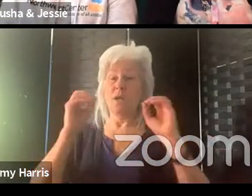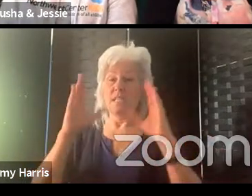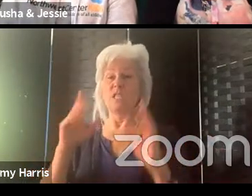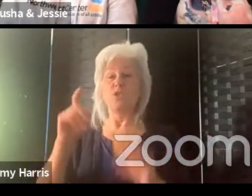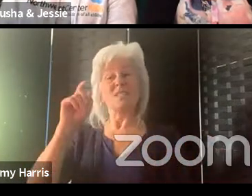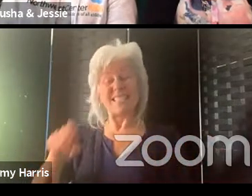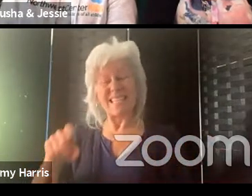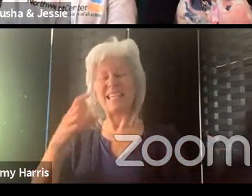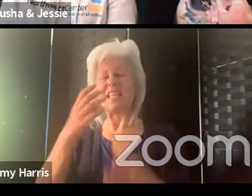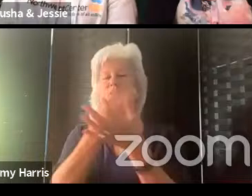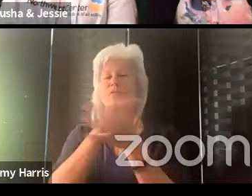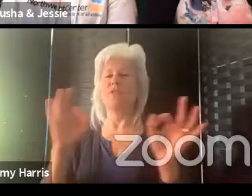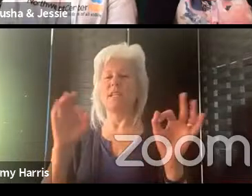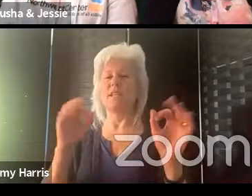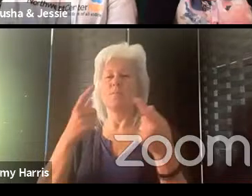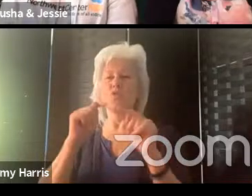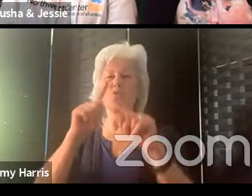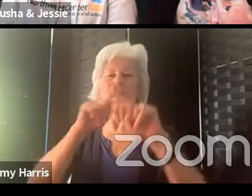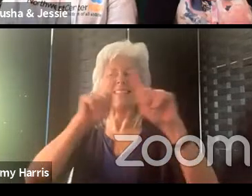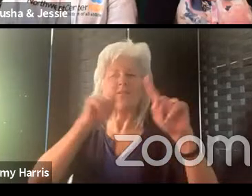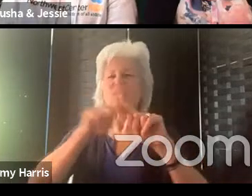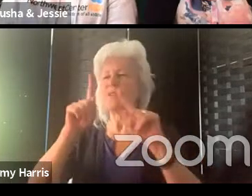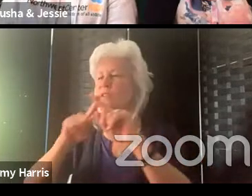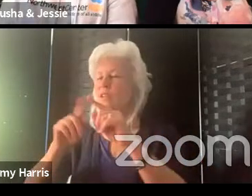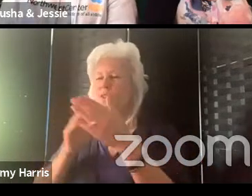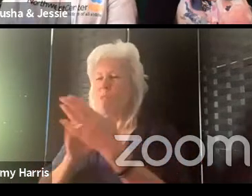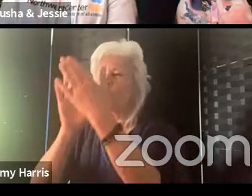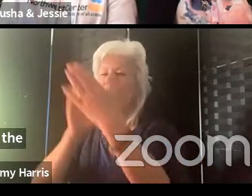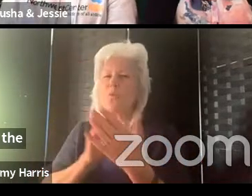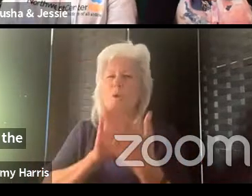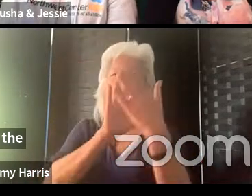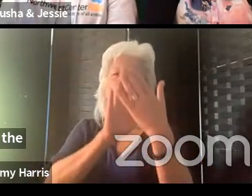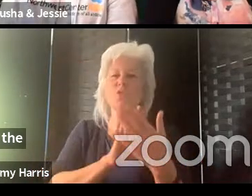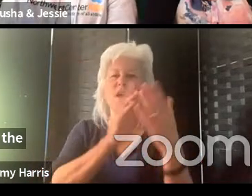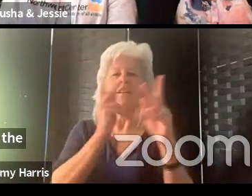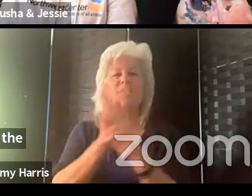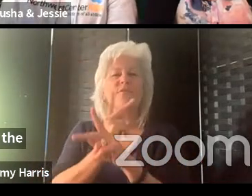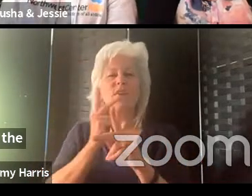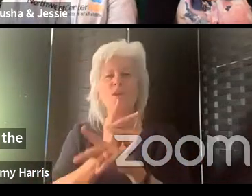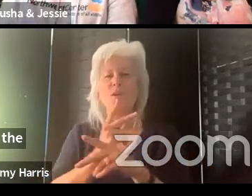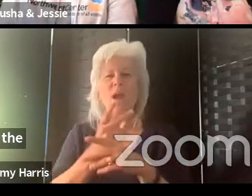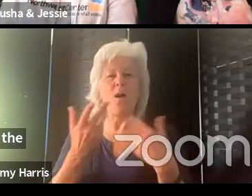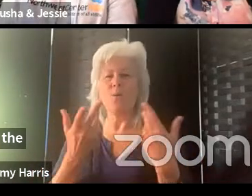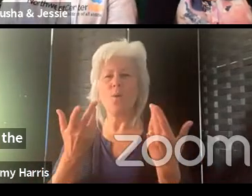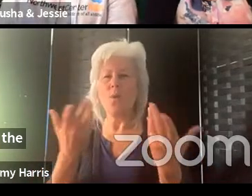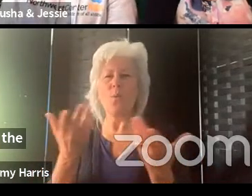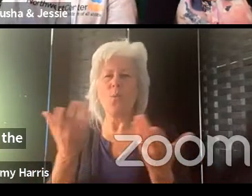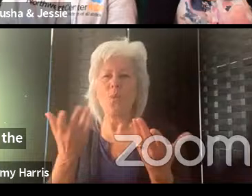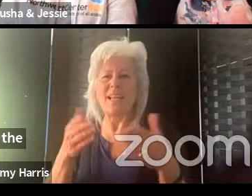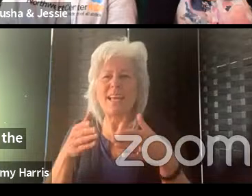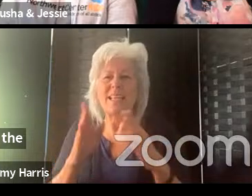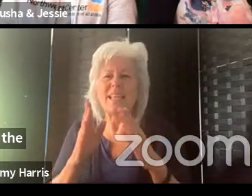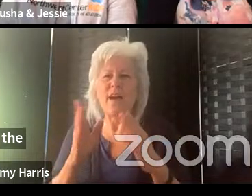to try on multiple approaches to discover what allows for engagement, taking risks, and learning. And I think we want to be a